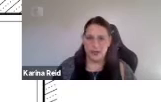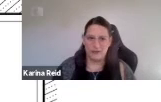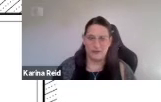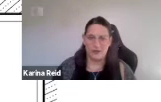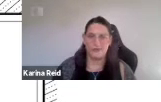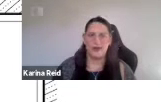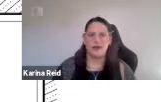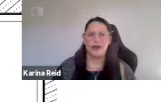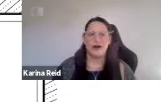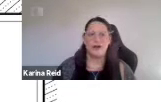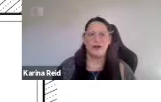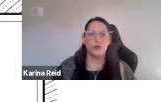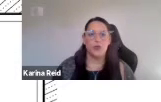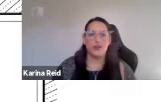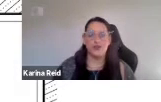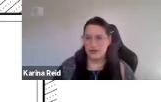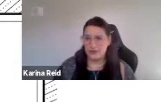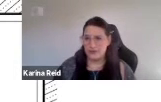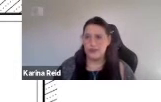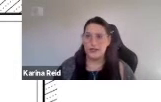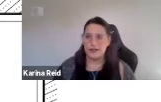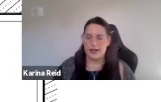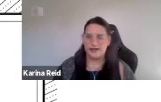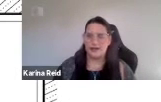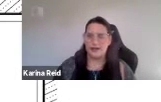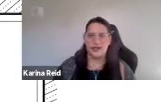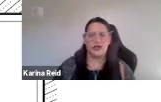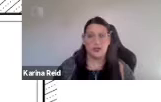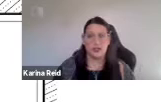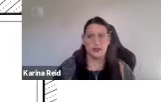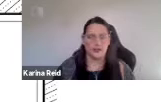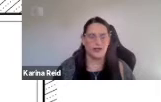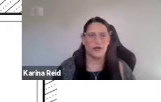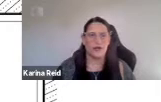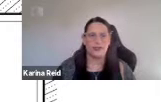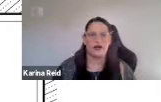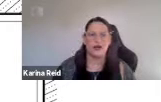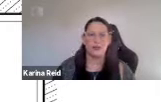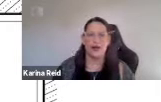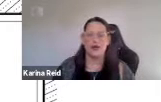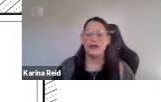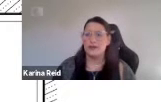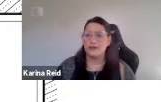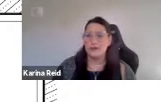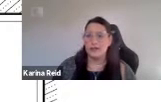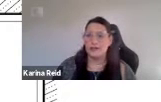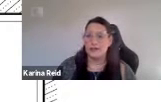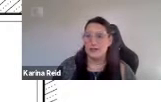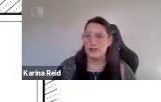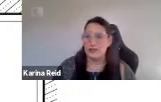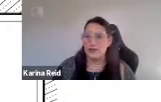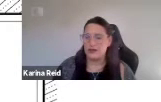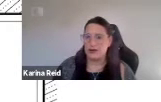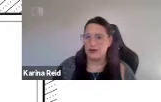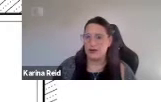application platforms. Now, with transfers, because that is going to be a good chunk of what I'm going to talk about, there are some things